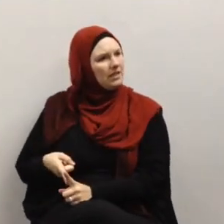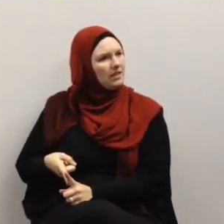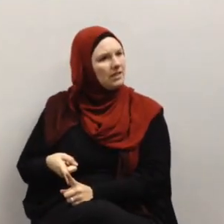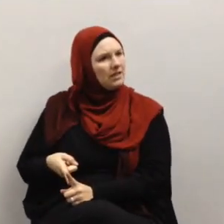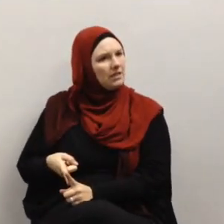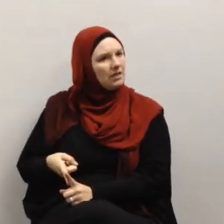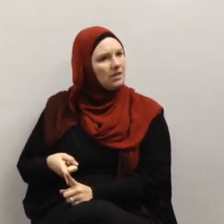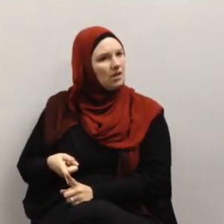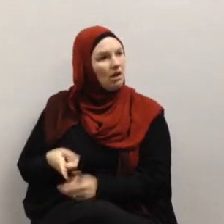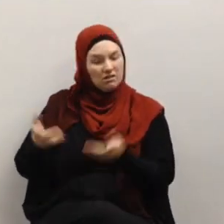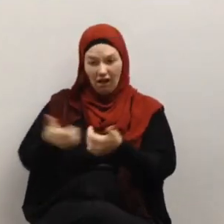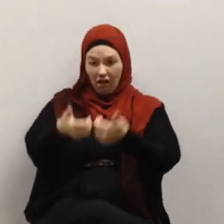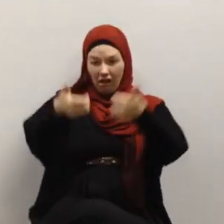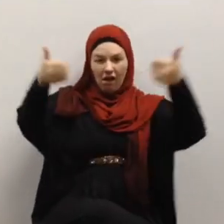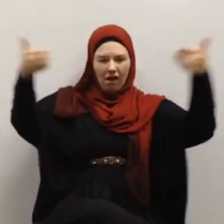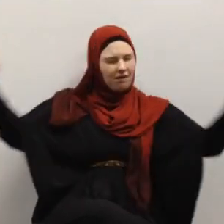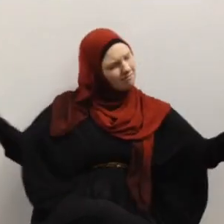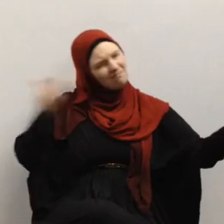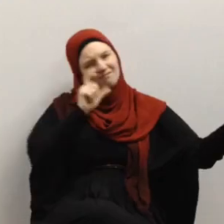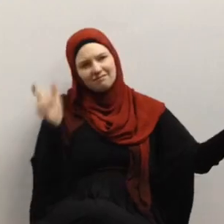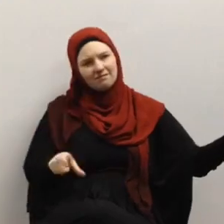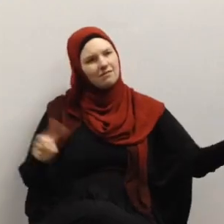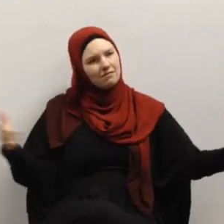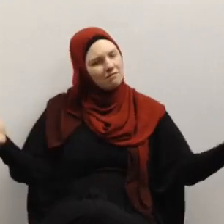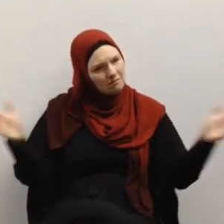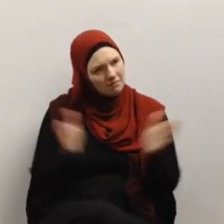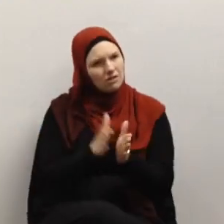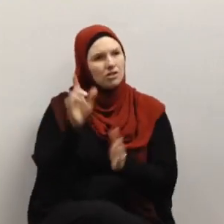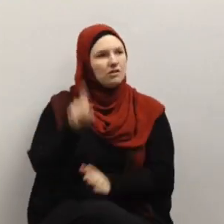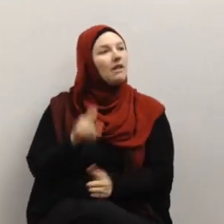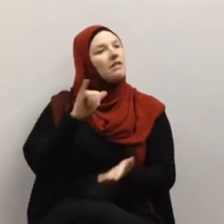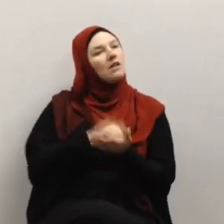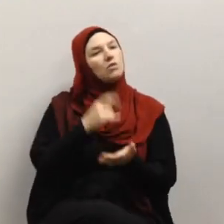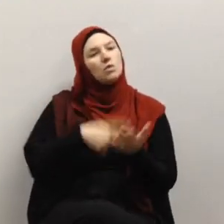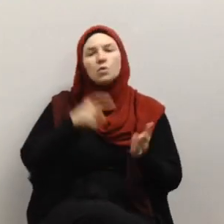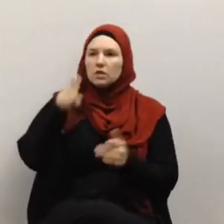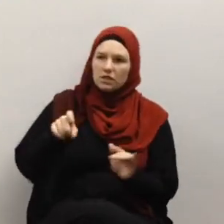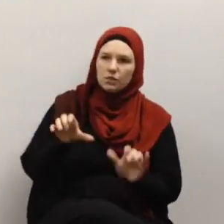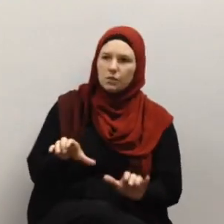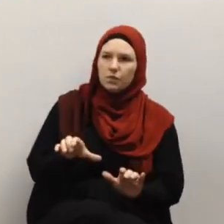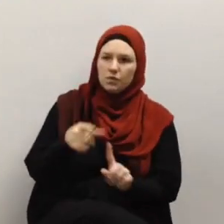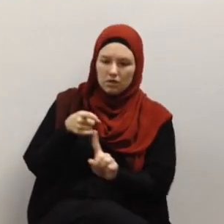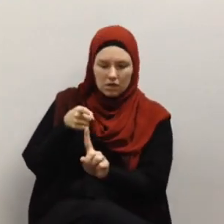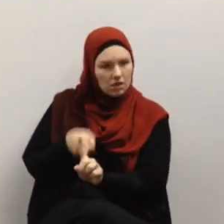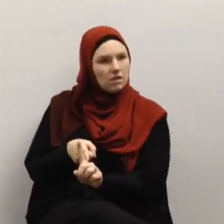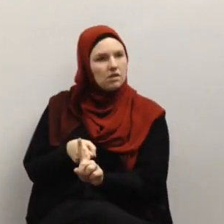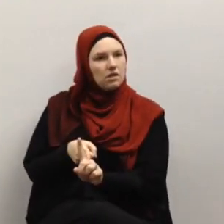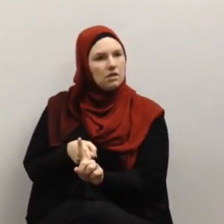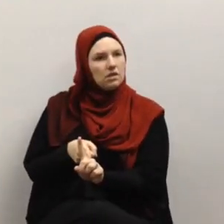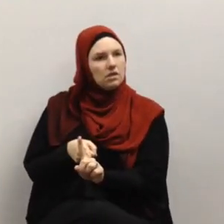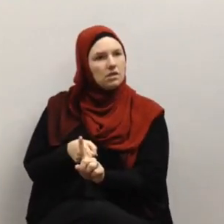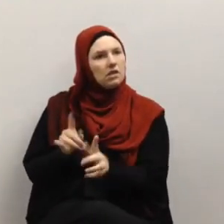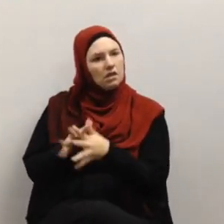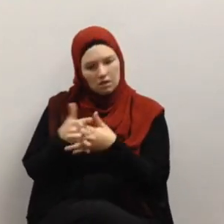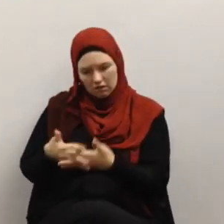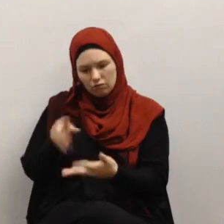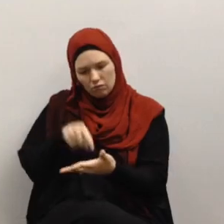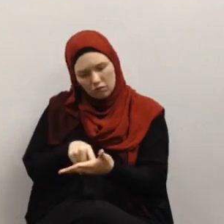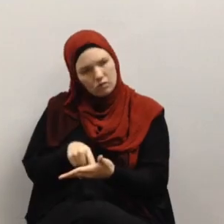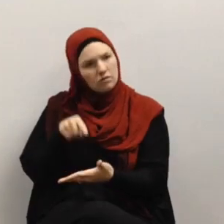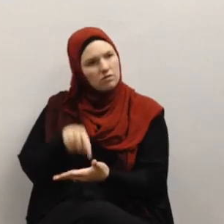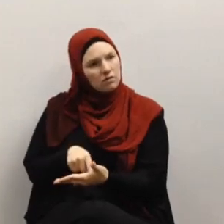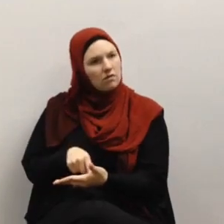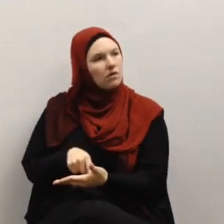it. The Quran is telling us, this is what you need to do. Hukm, hukm, hukm. And the hukm